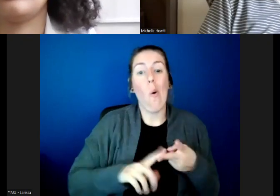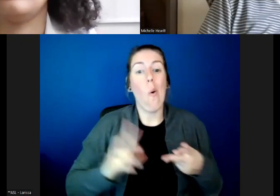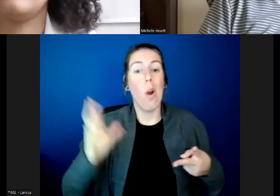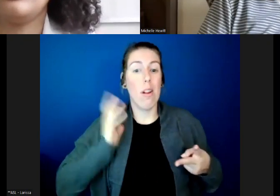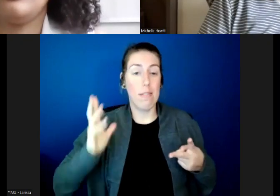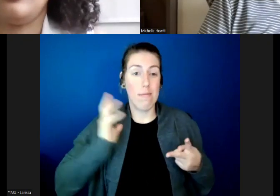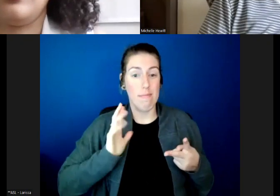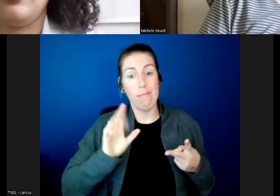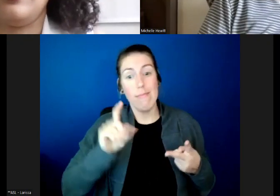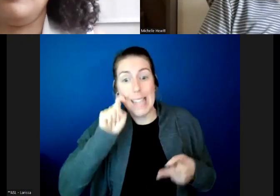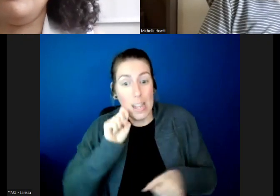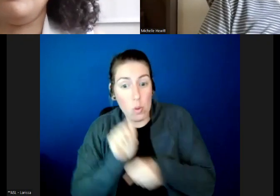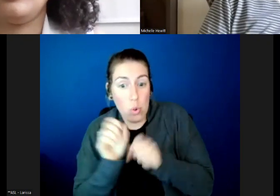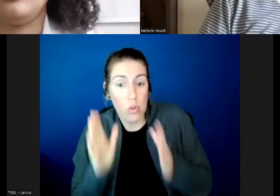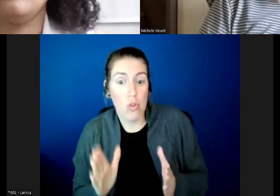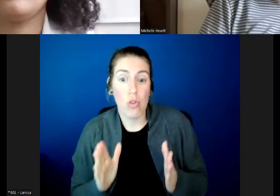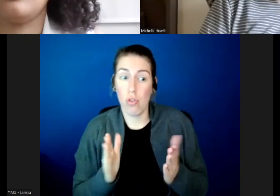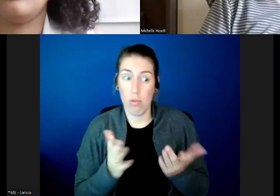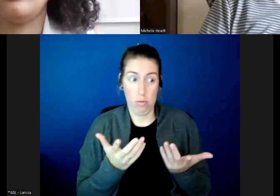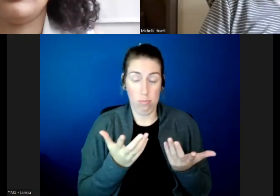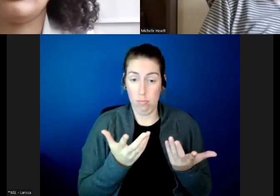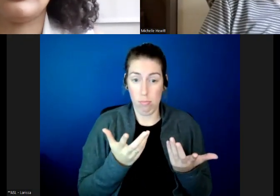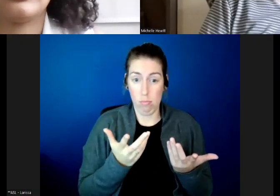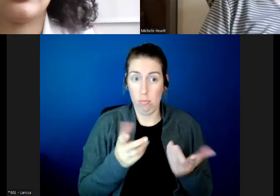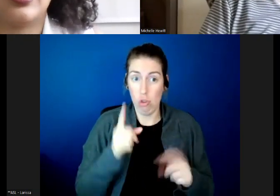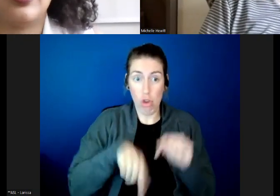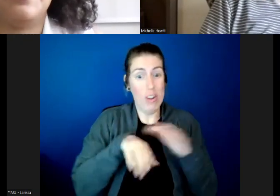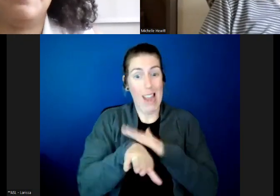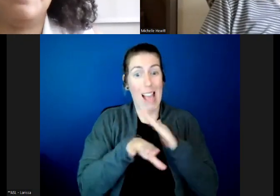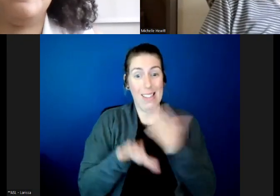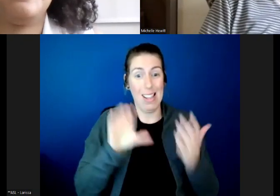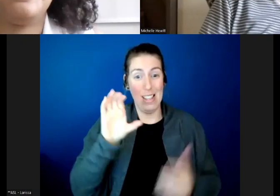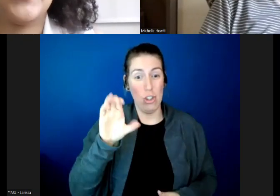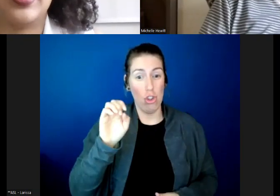sex workers, you know. So it's